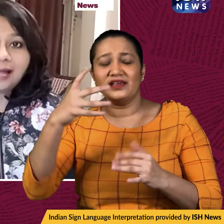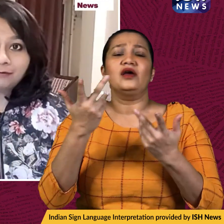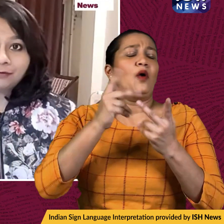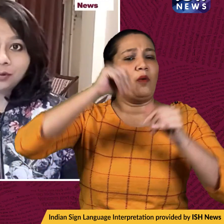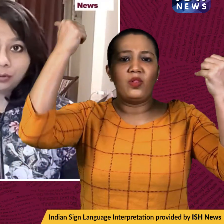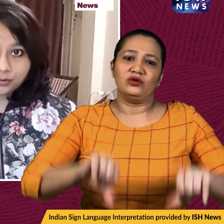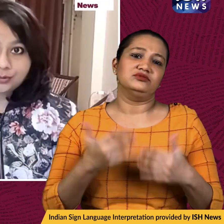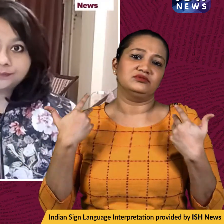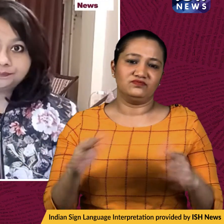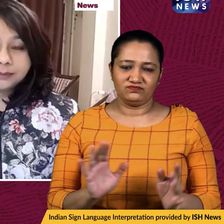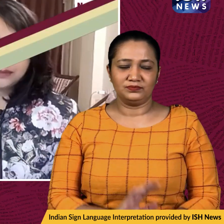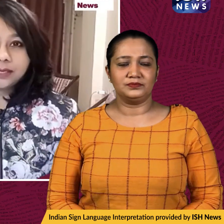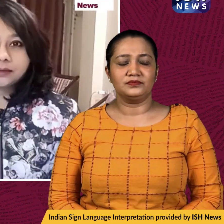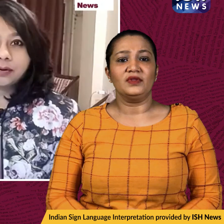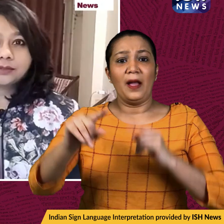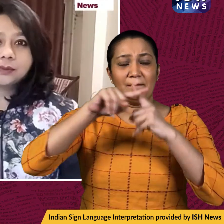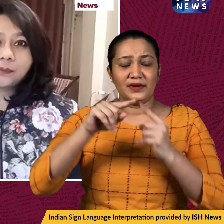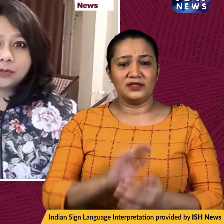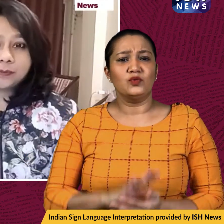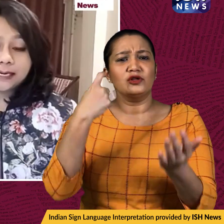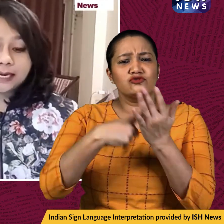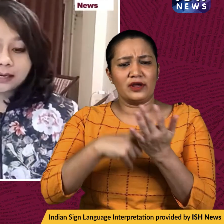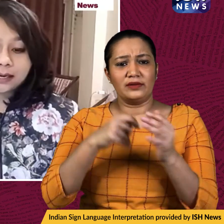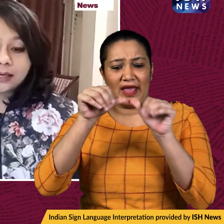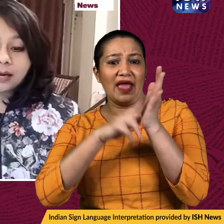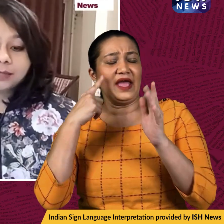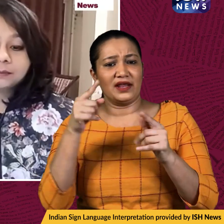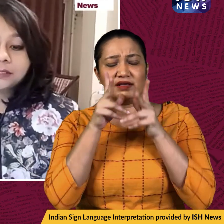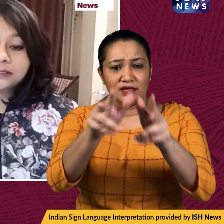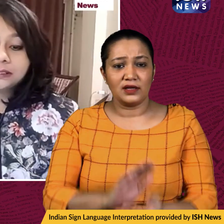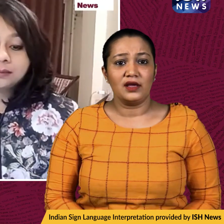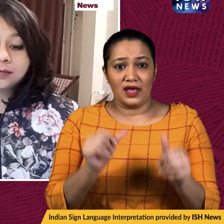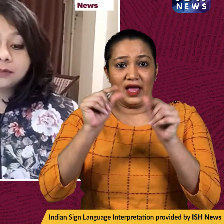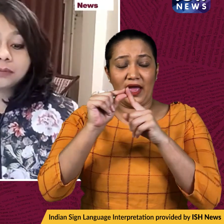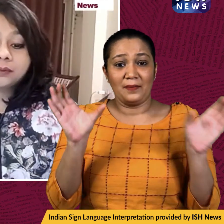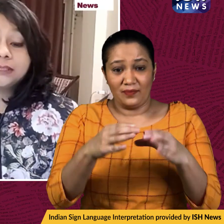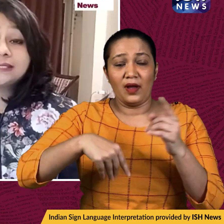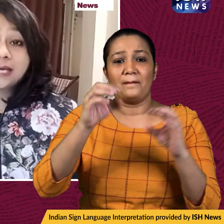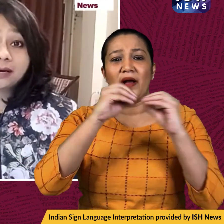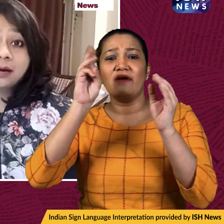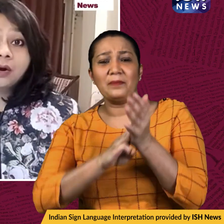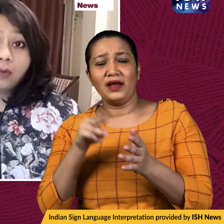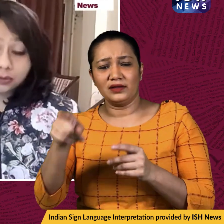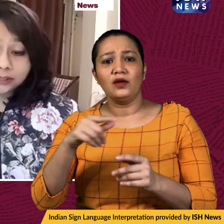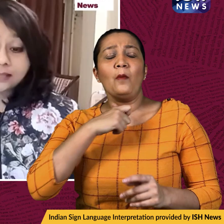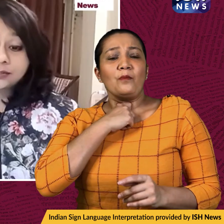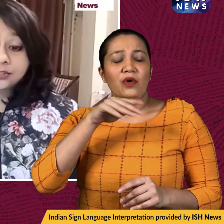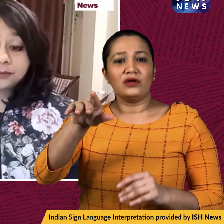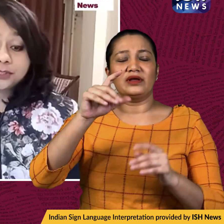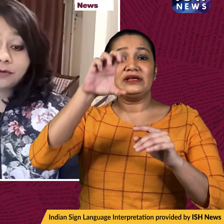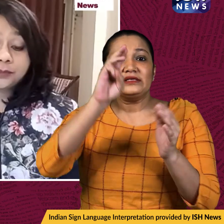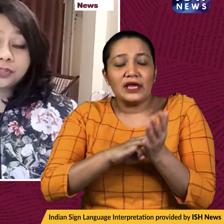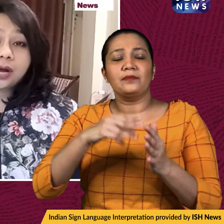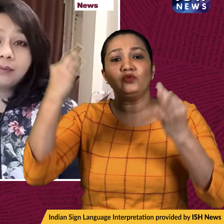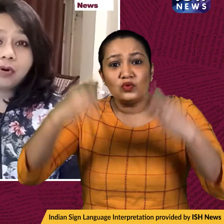Channi, have lost. Meanwhile, according to a report by ANI, Aam Aadmi Party leader Bhagwant Mann will take oath as the